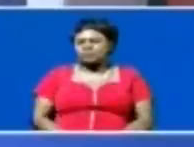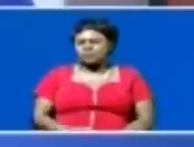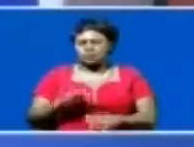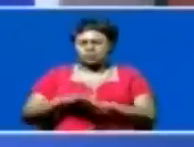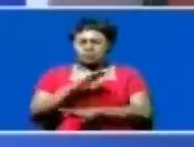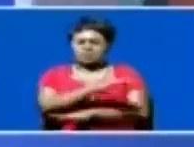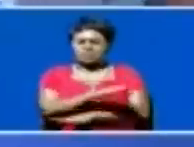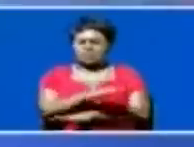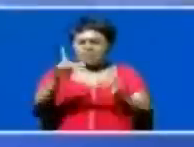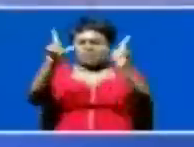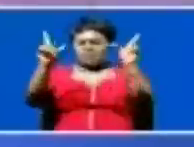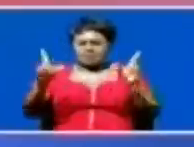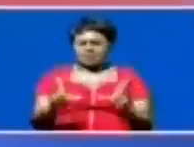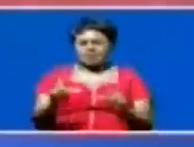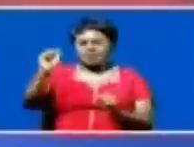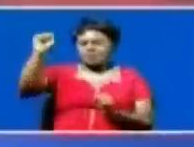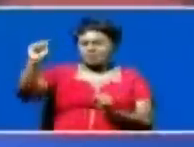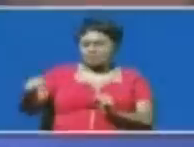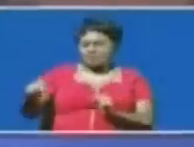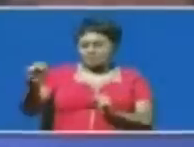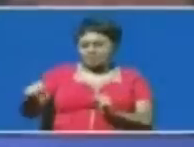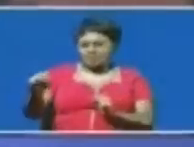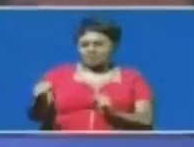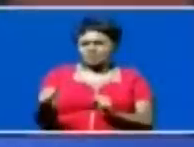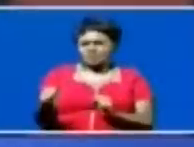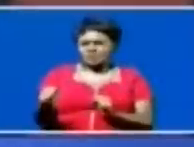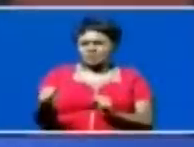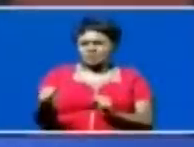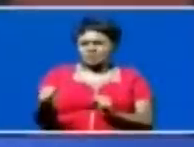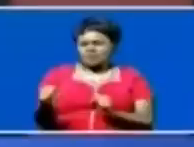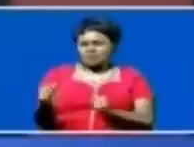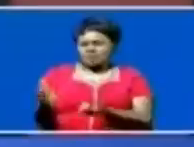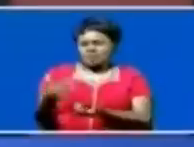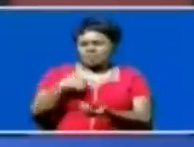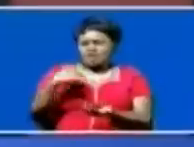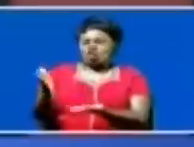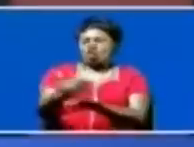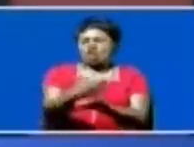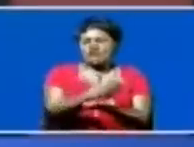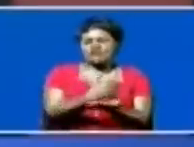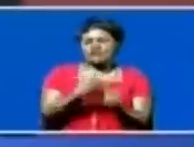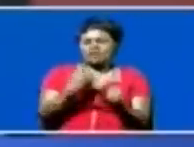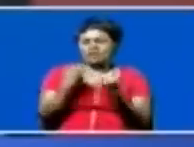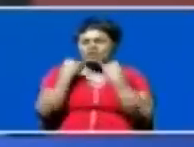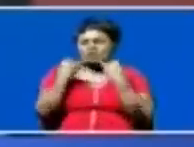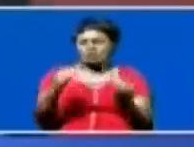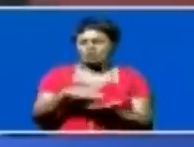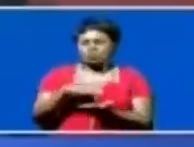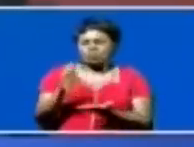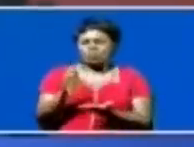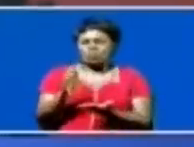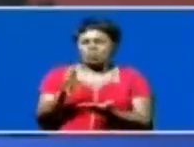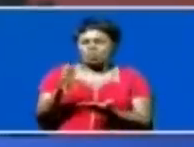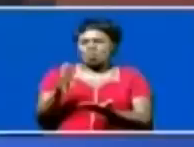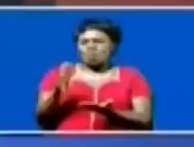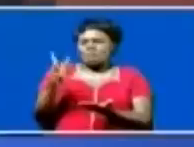Good evening, Linda. Yes, I'm just still trying to gather more information. I'm not interrogating Honorable Milly